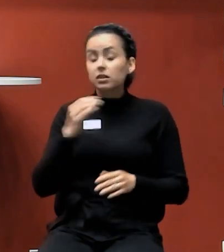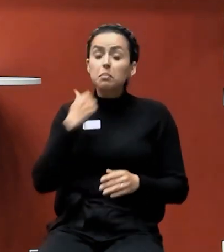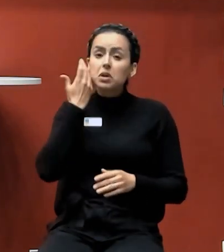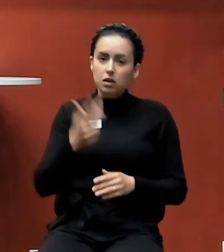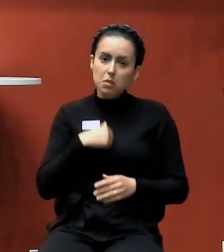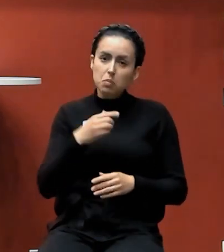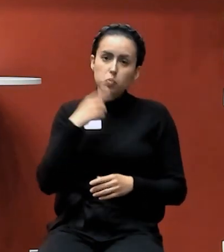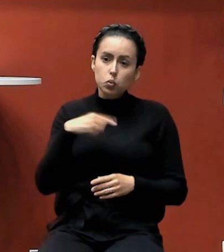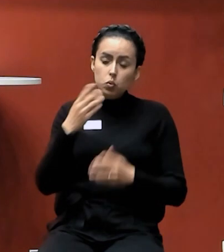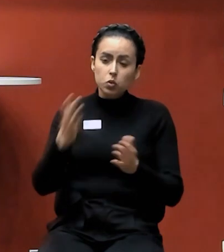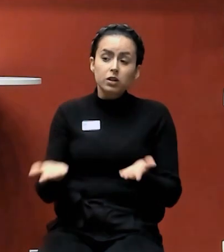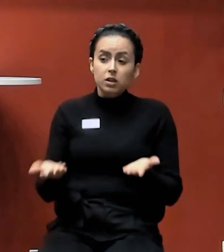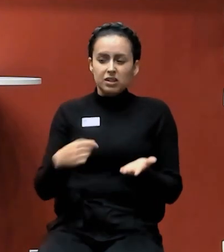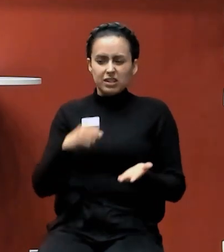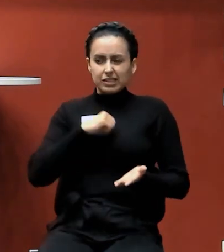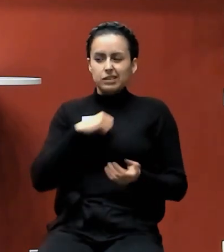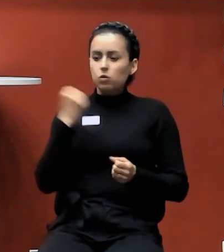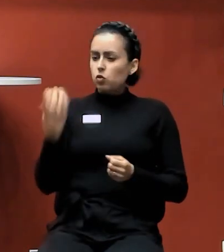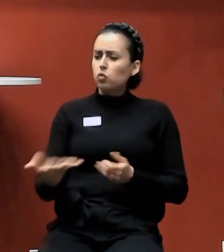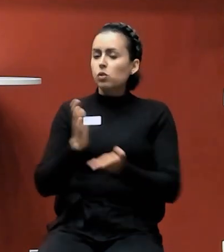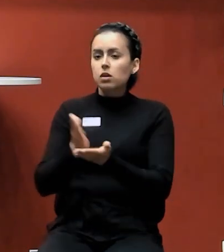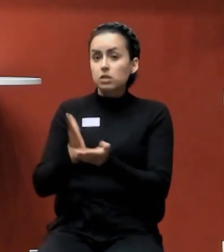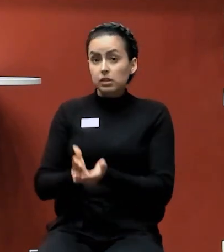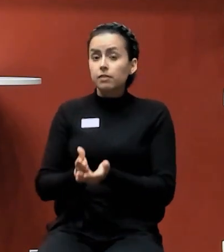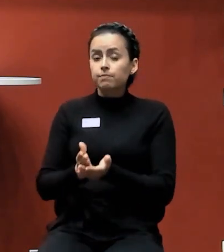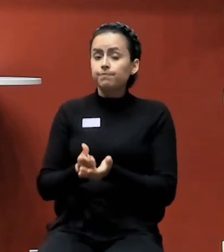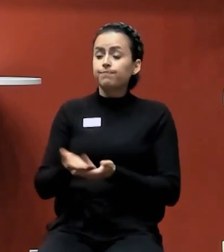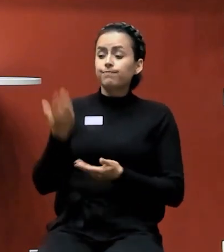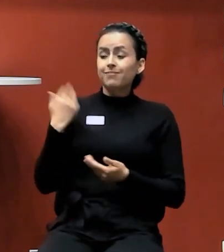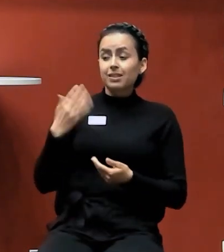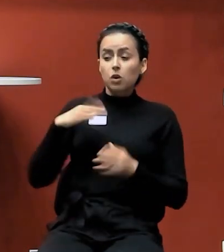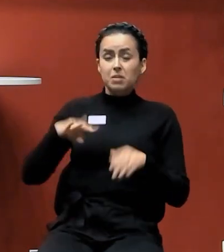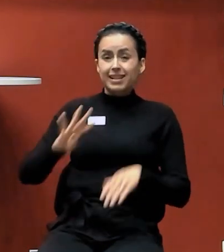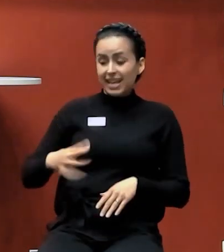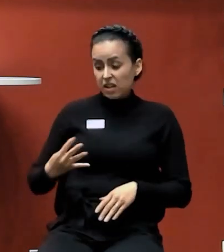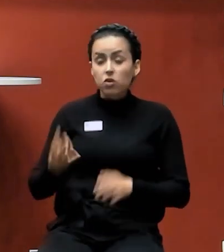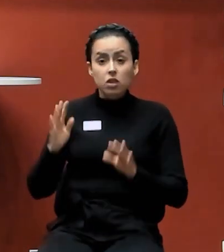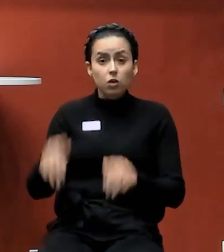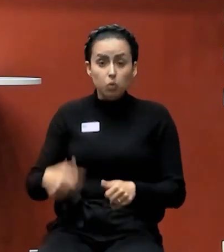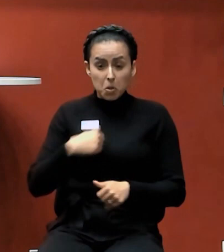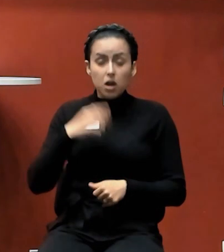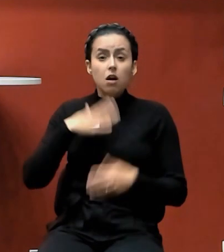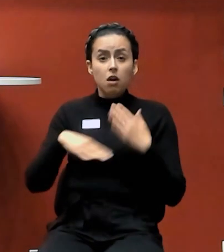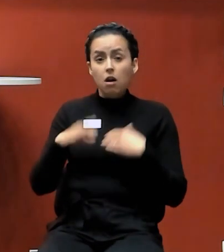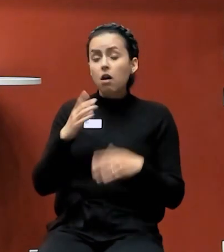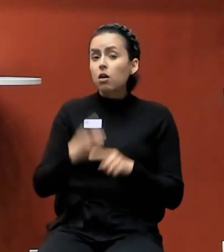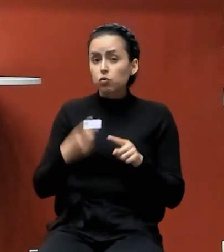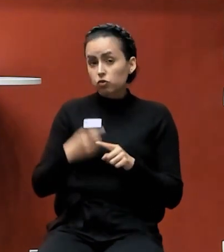Something very weird about me. Apparently, when I was 4 years old, I wanted to be